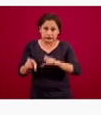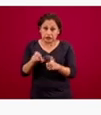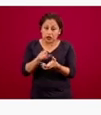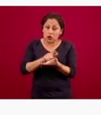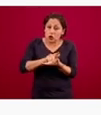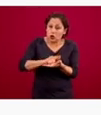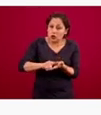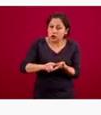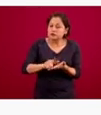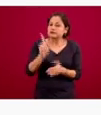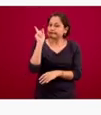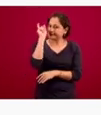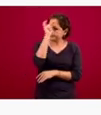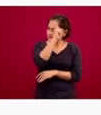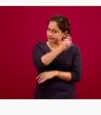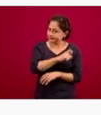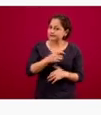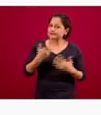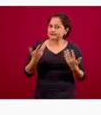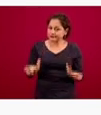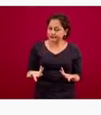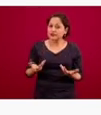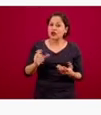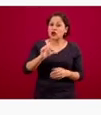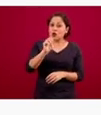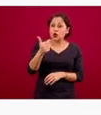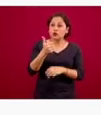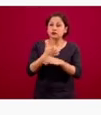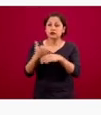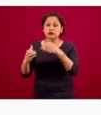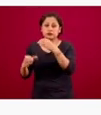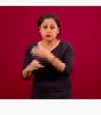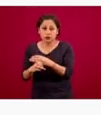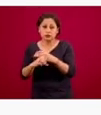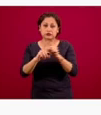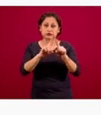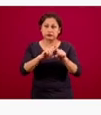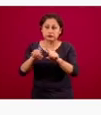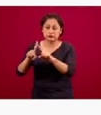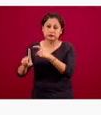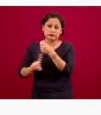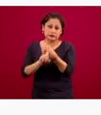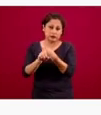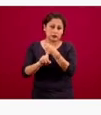an opportunity to stay home and get rid of your addiction.